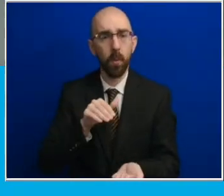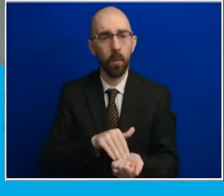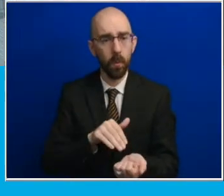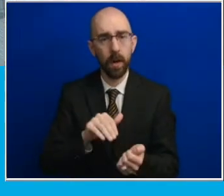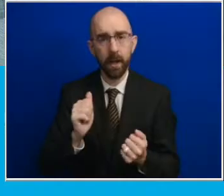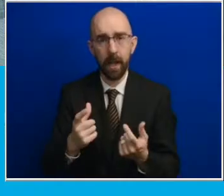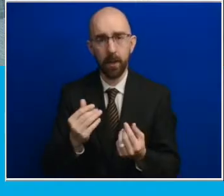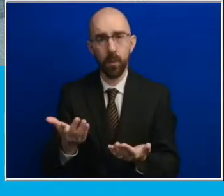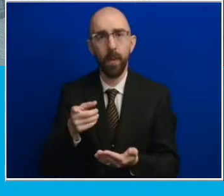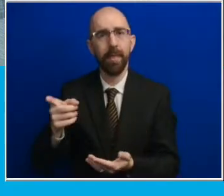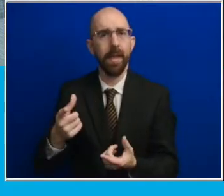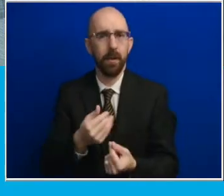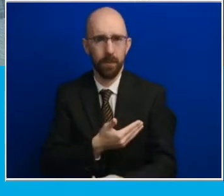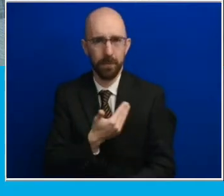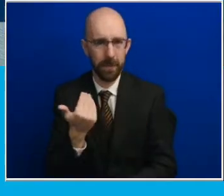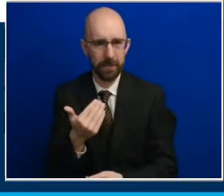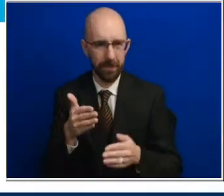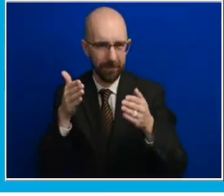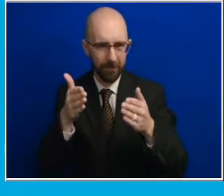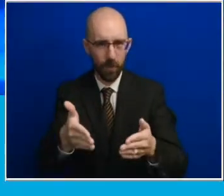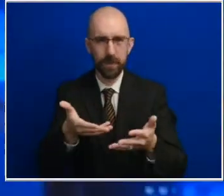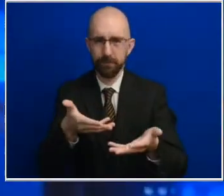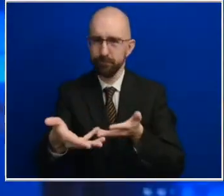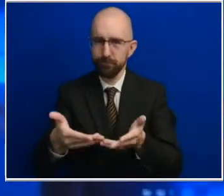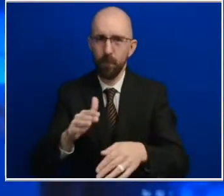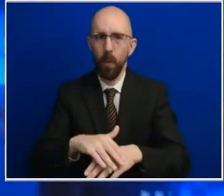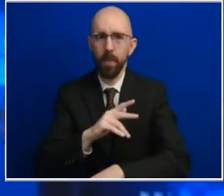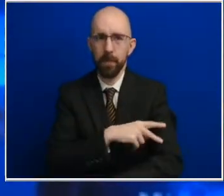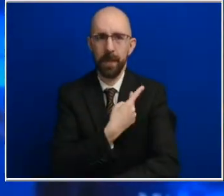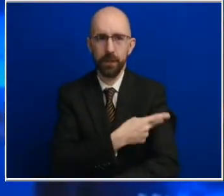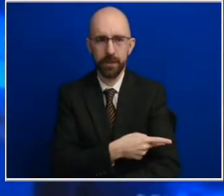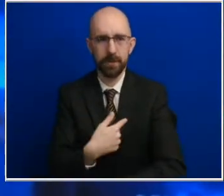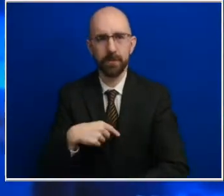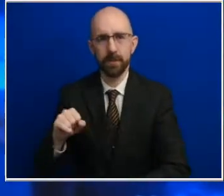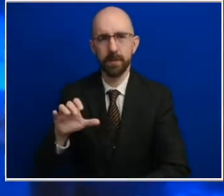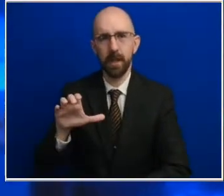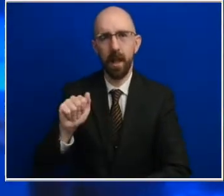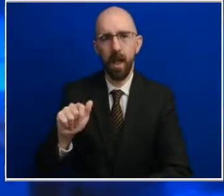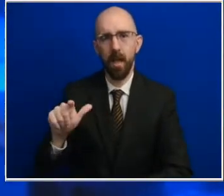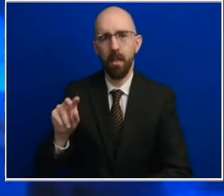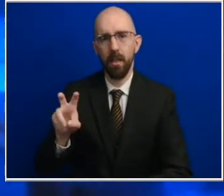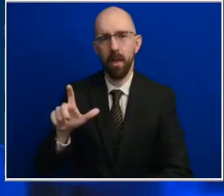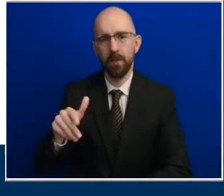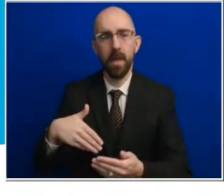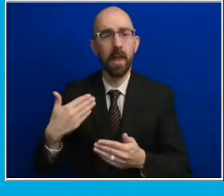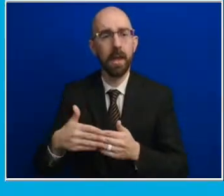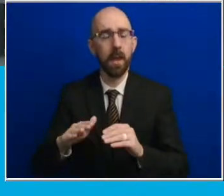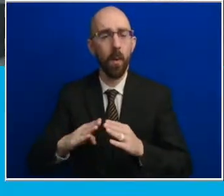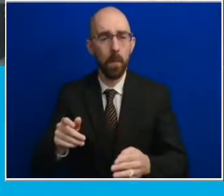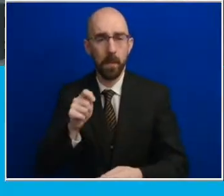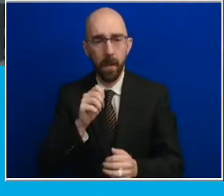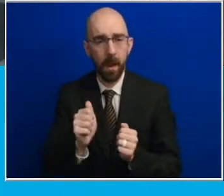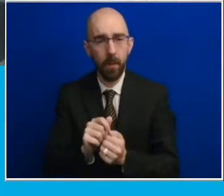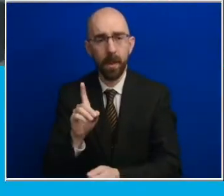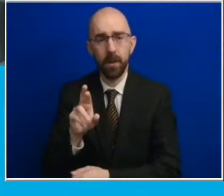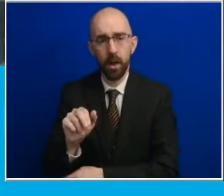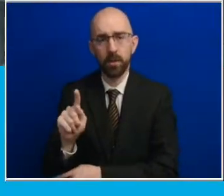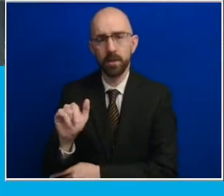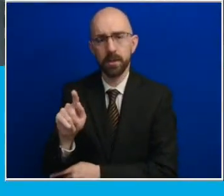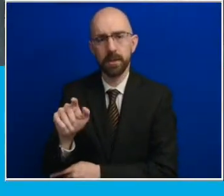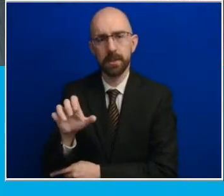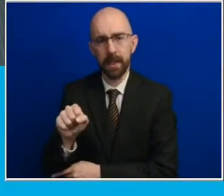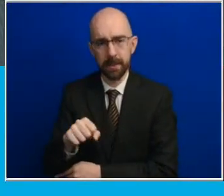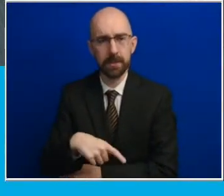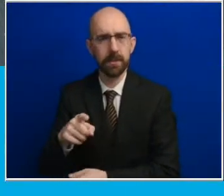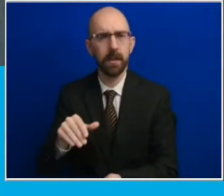do best, focus on their patients. I'm Jessica Lovell on the next Open Mics with Dr. Stites. Today, doctors with the